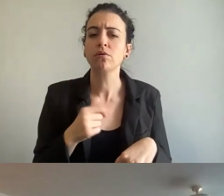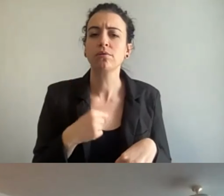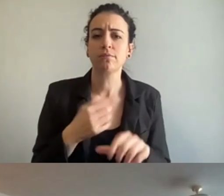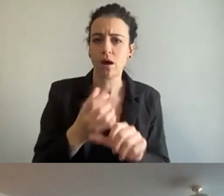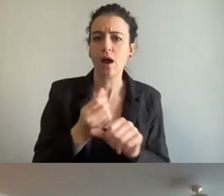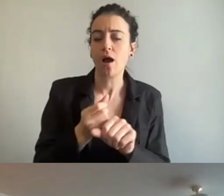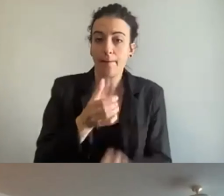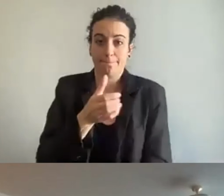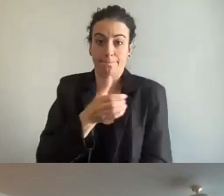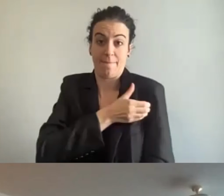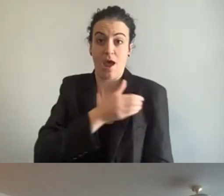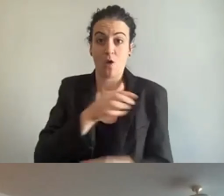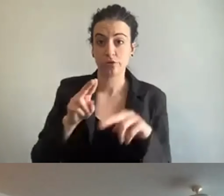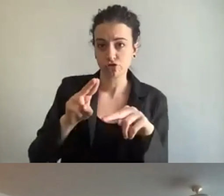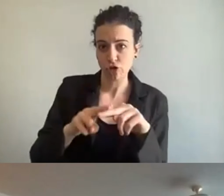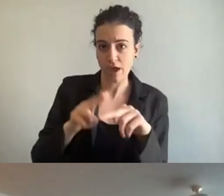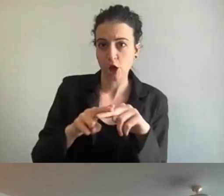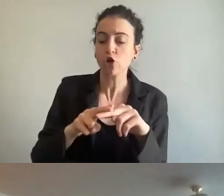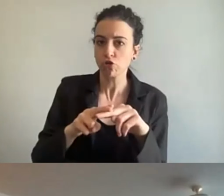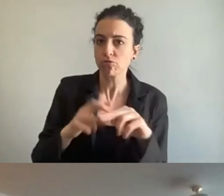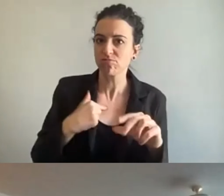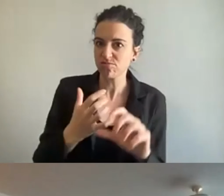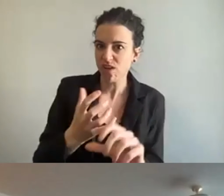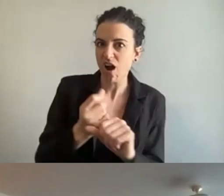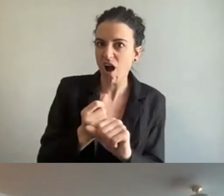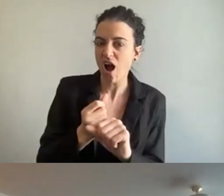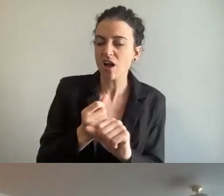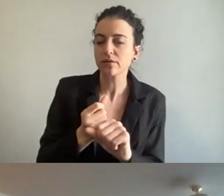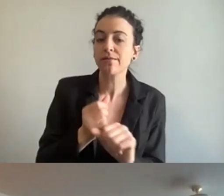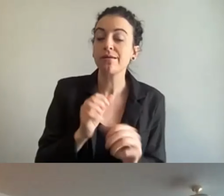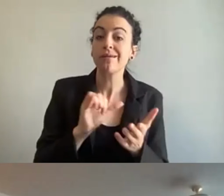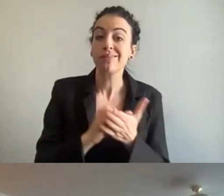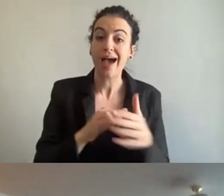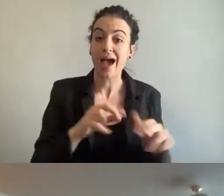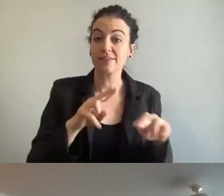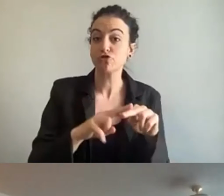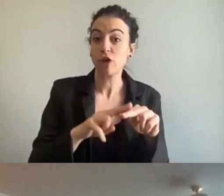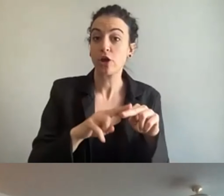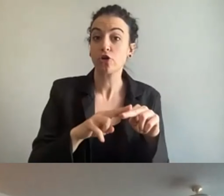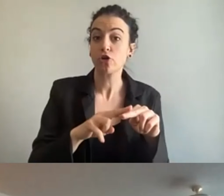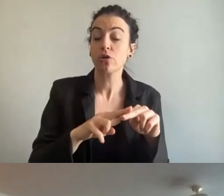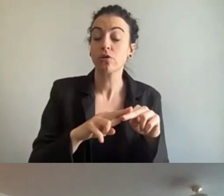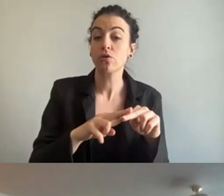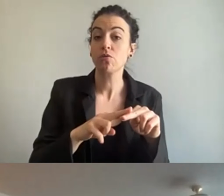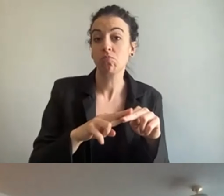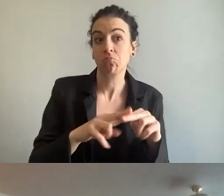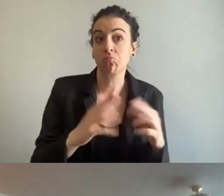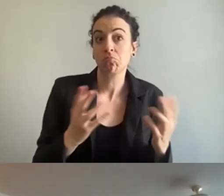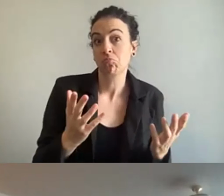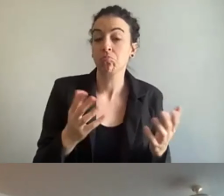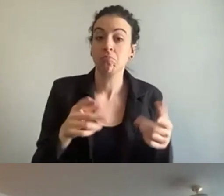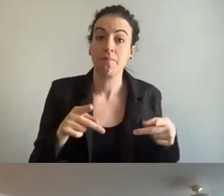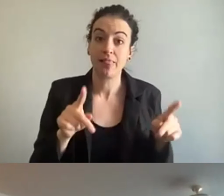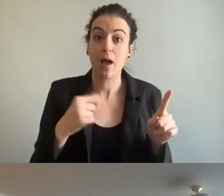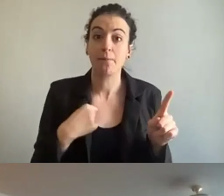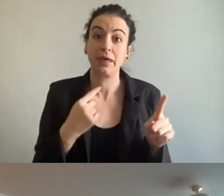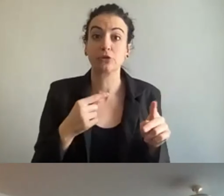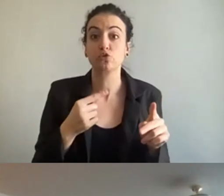chair that would allow me to go